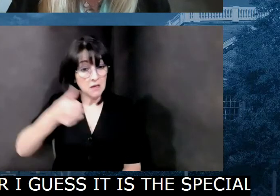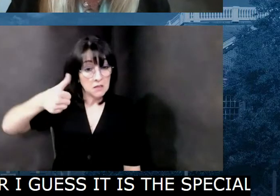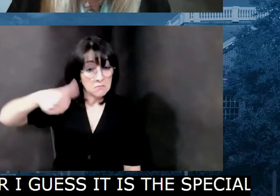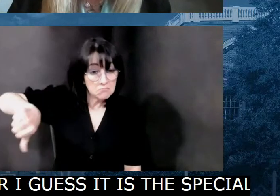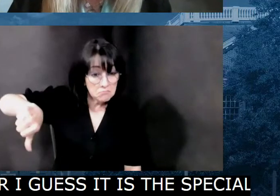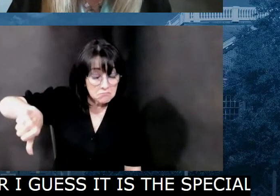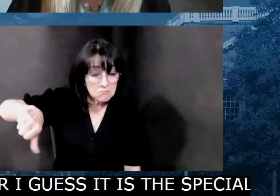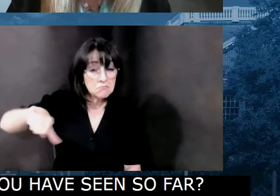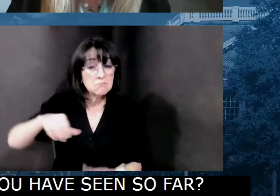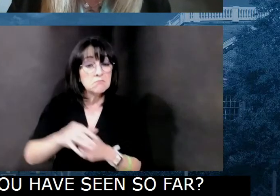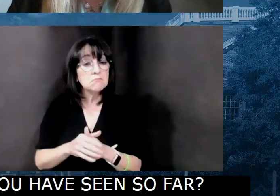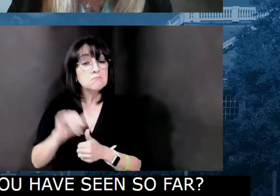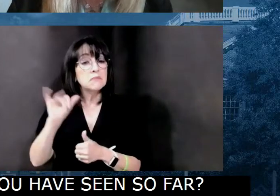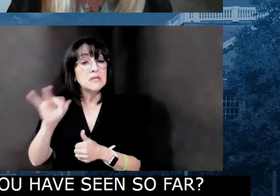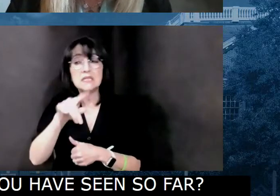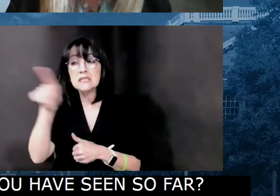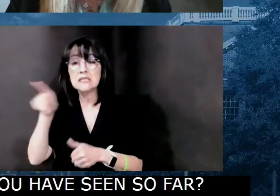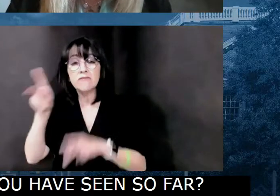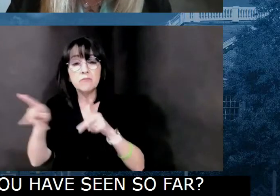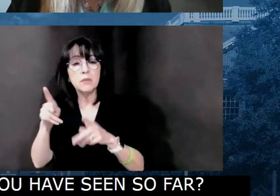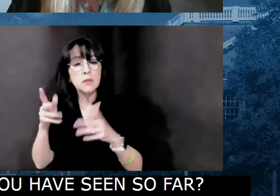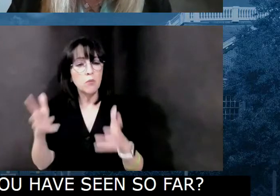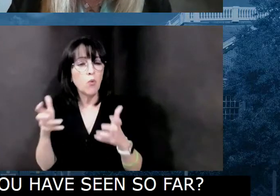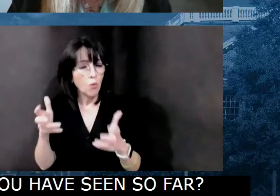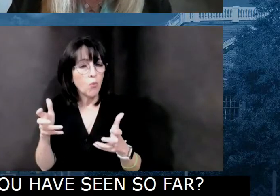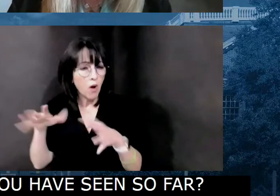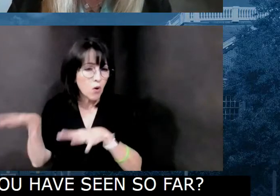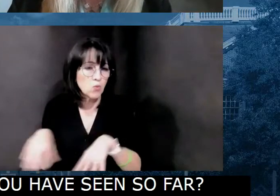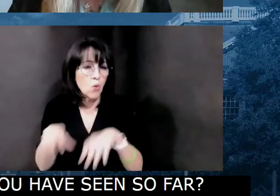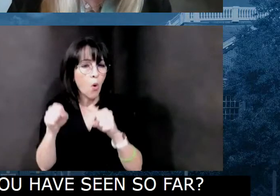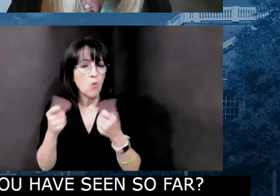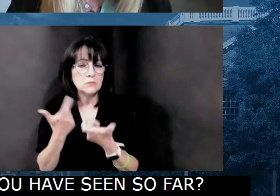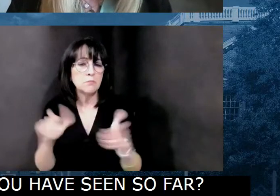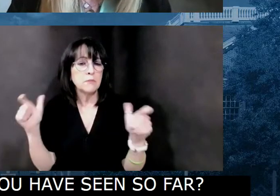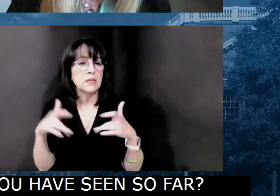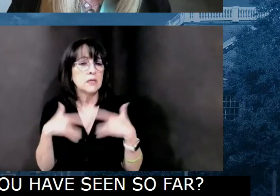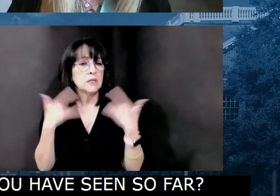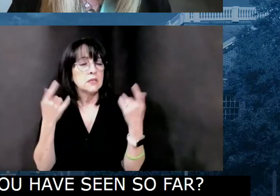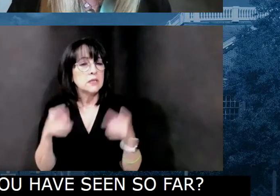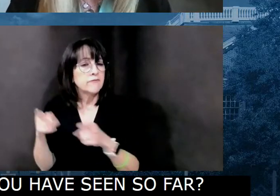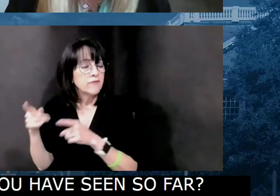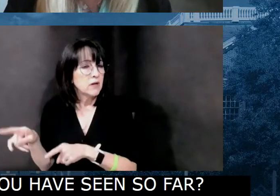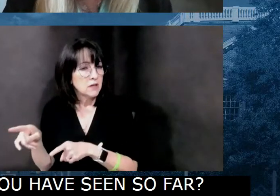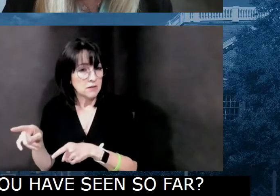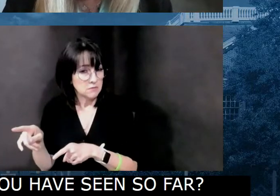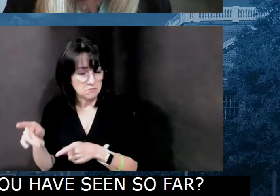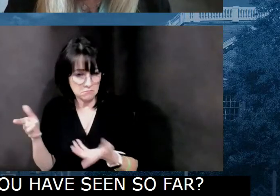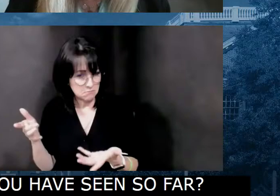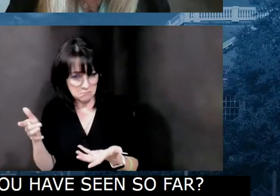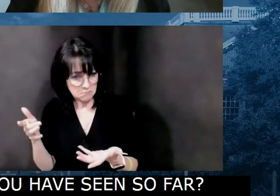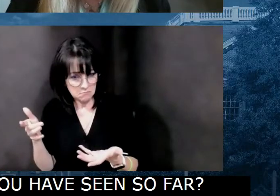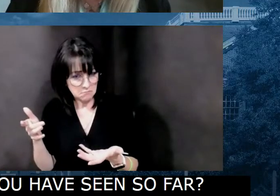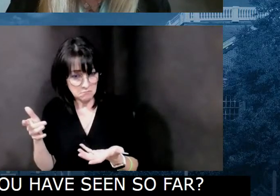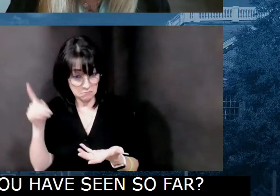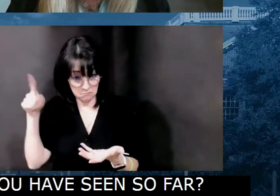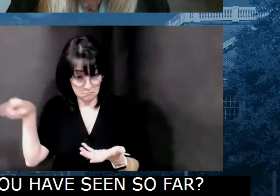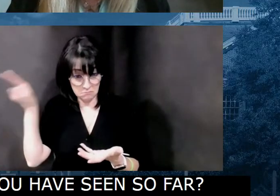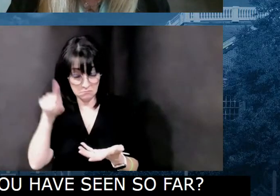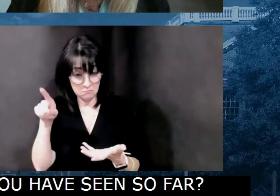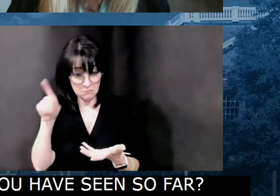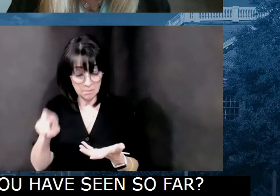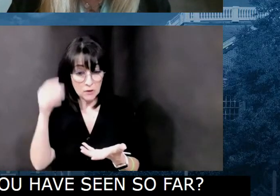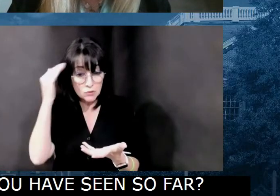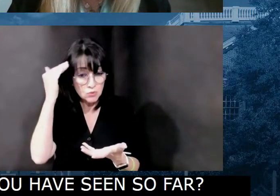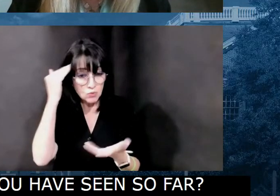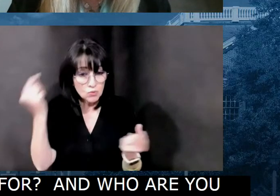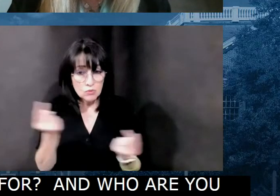like this to make sure they're adhering to all the guidelines? Yeah, I don't have those data top of mind. I don't know whether Dr.